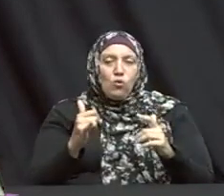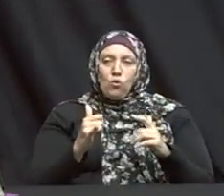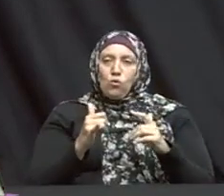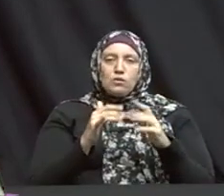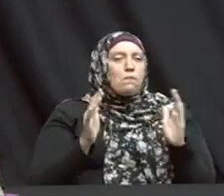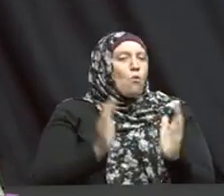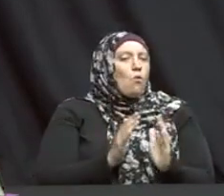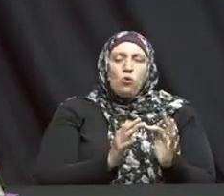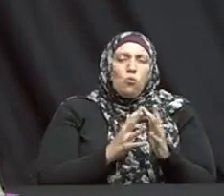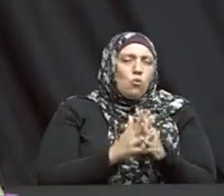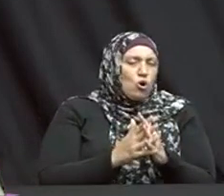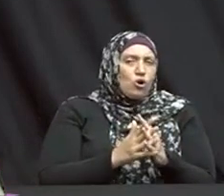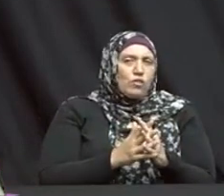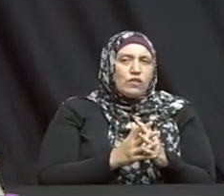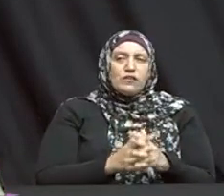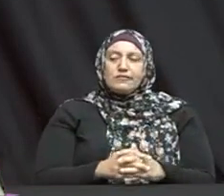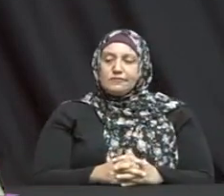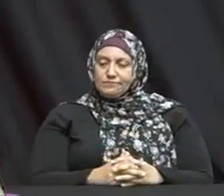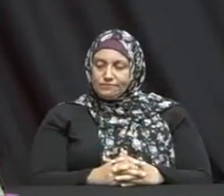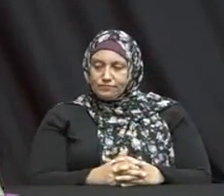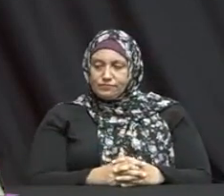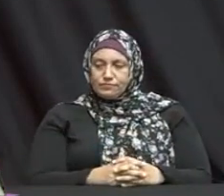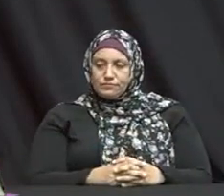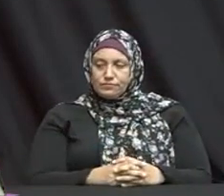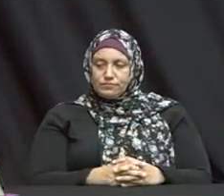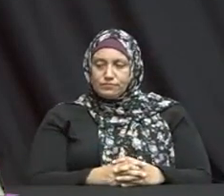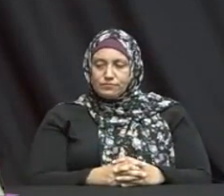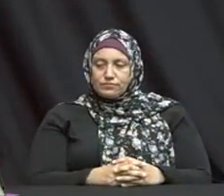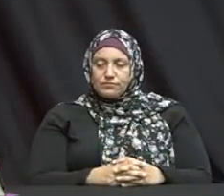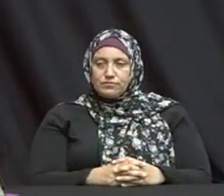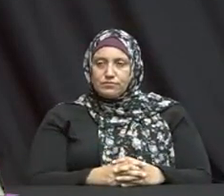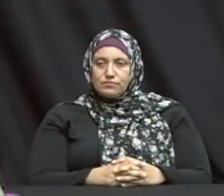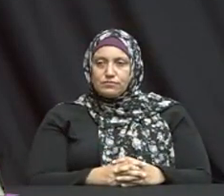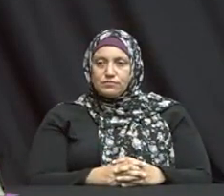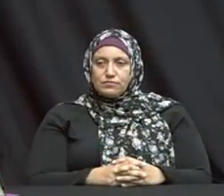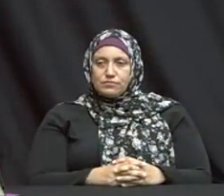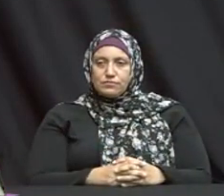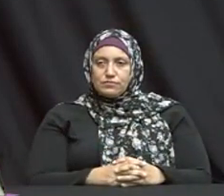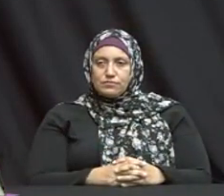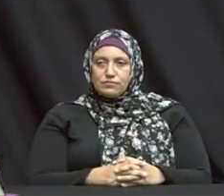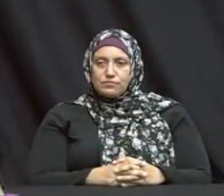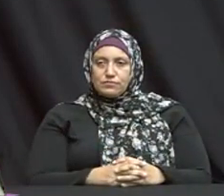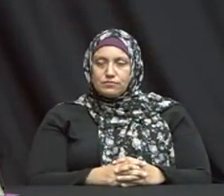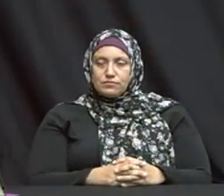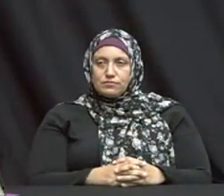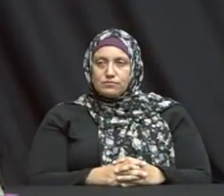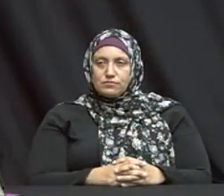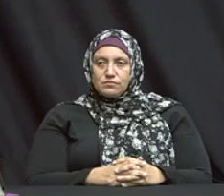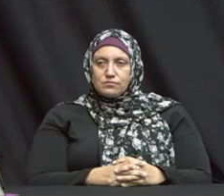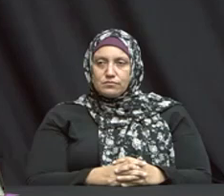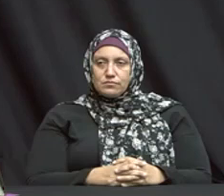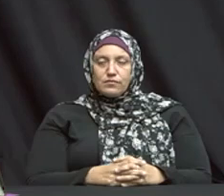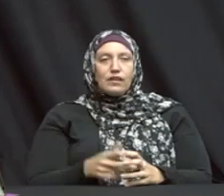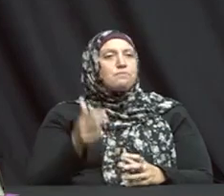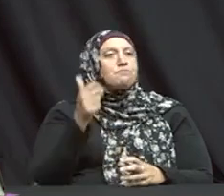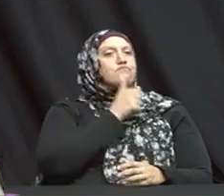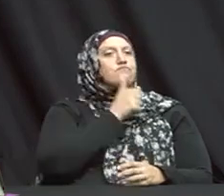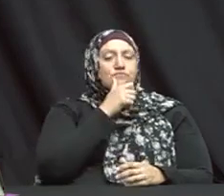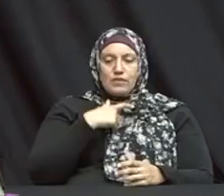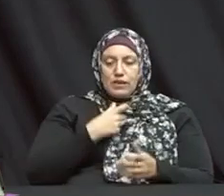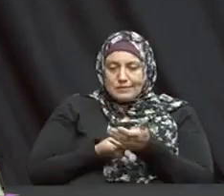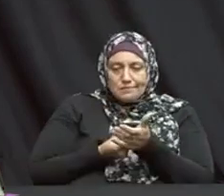spending $0 to $100,000 in stamp duties and taxes, it's a